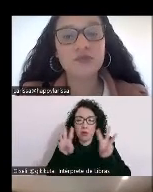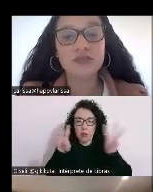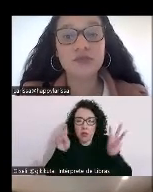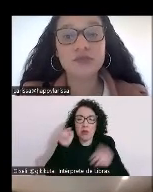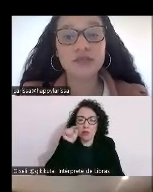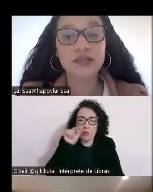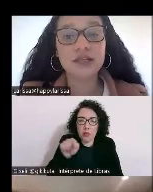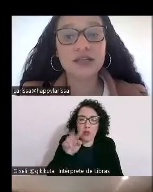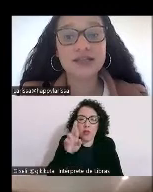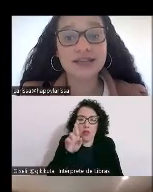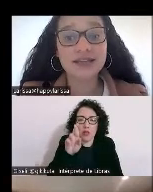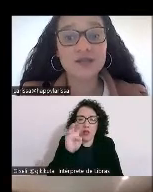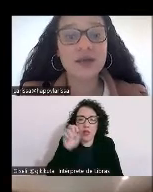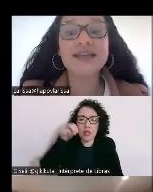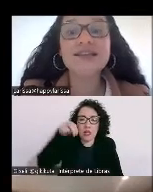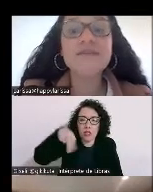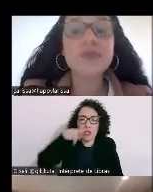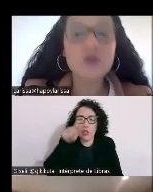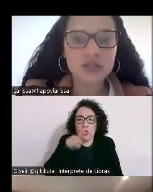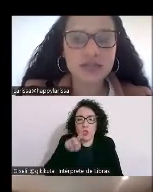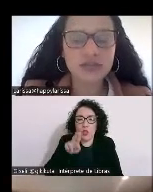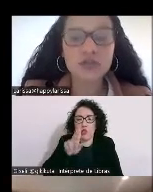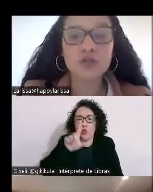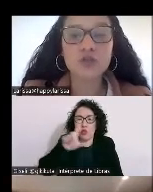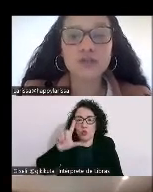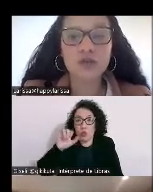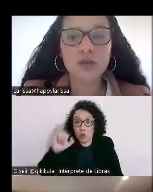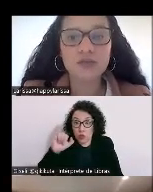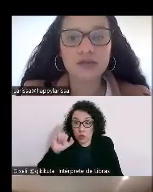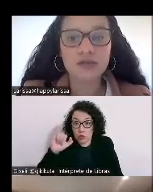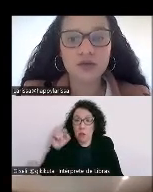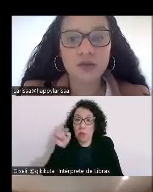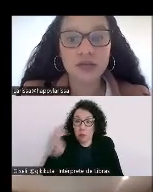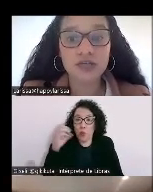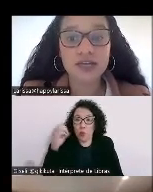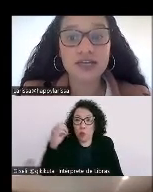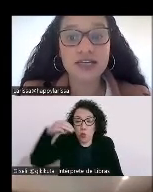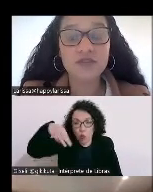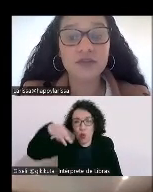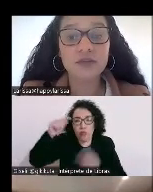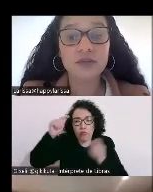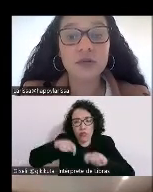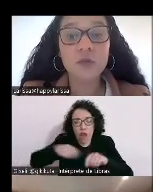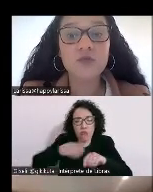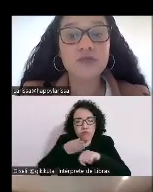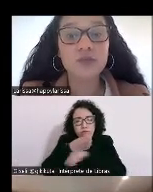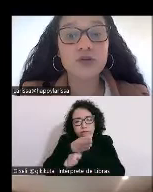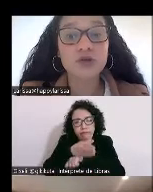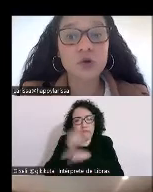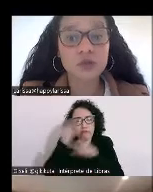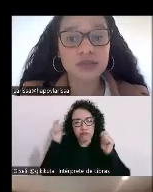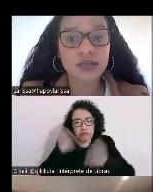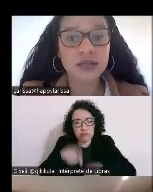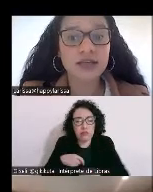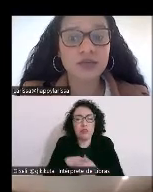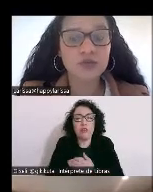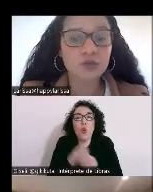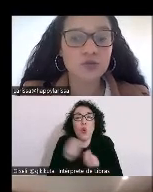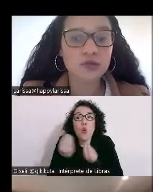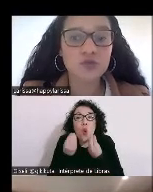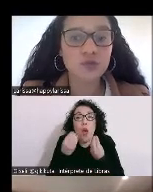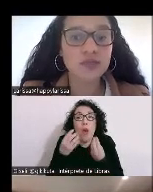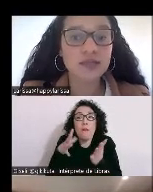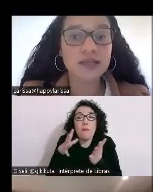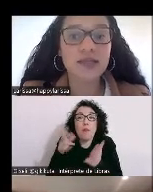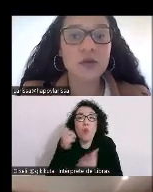www.renzullilearning.com, você vai conseguir ter acesso a esse banco de dados que nós mencionamos anteriormente. E ele falou também como você pode obter. Então nós